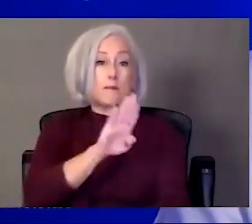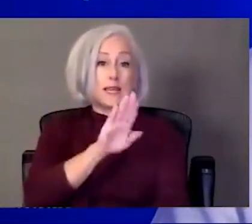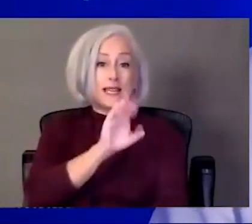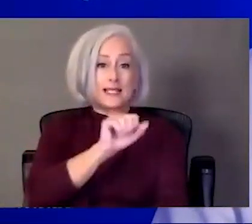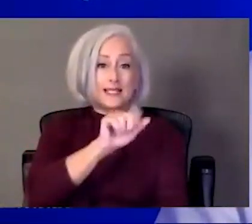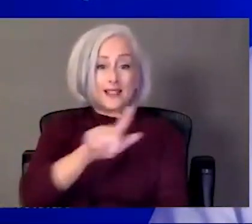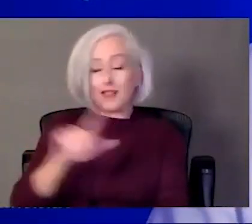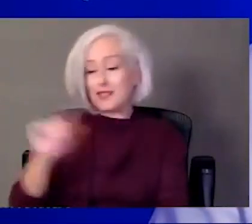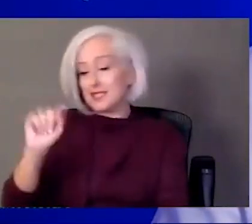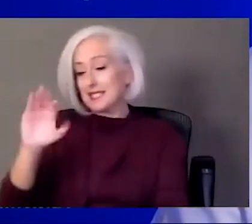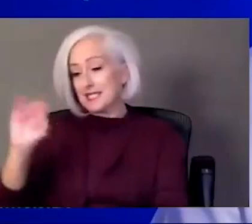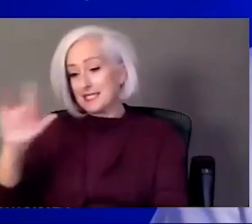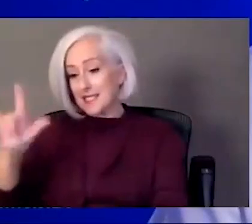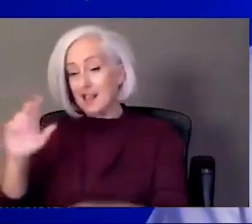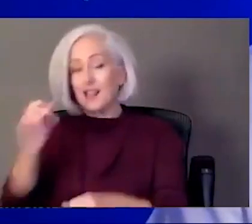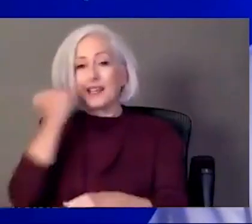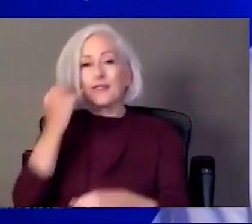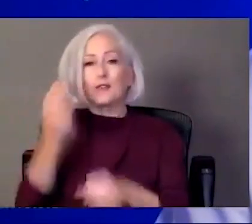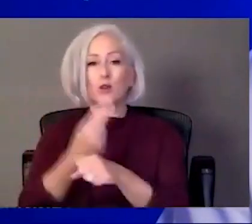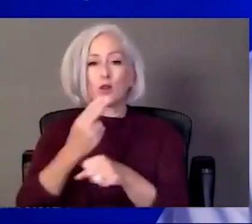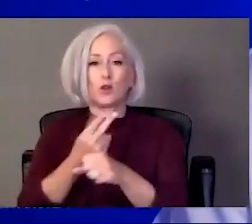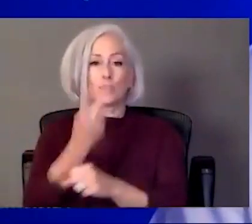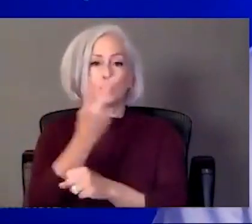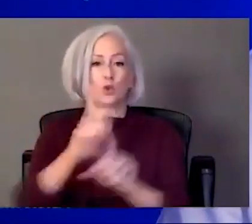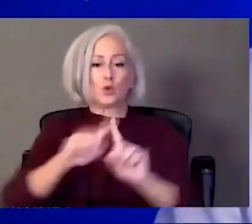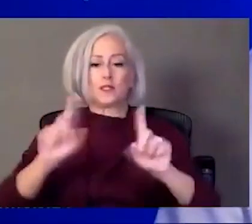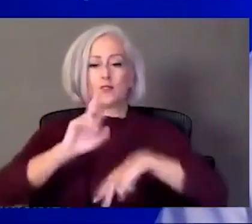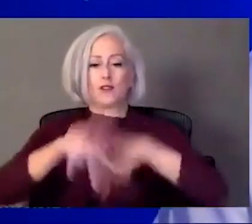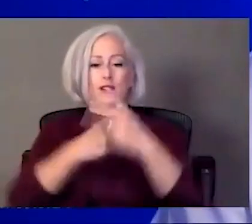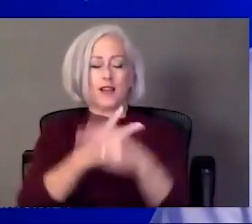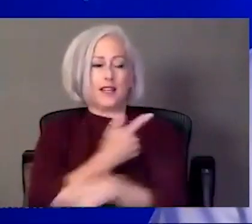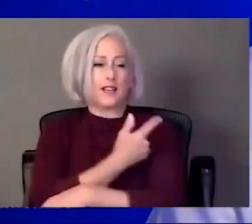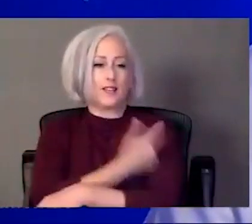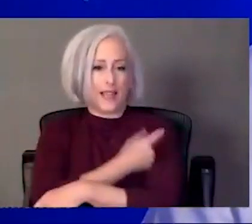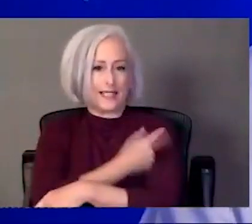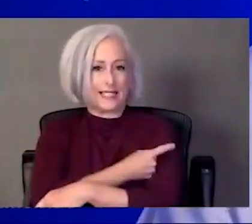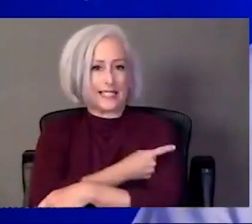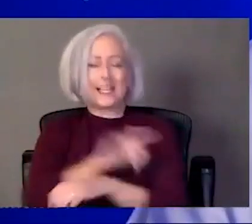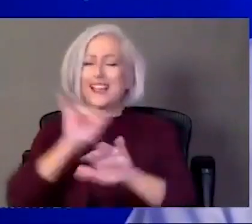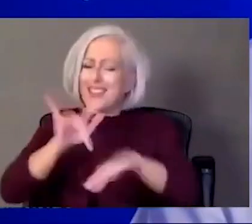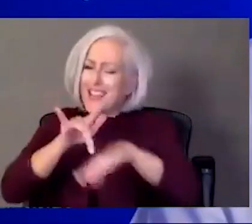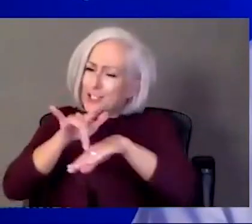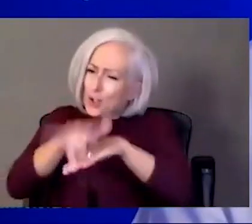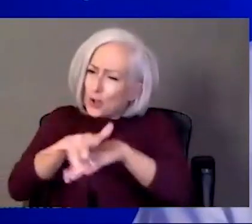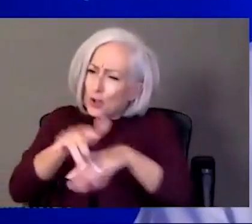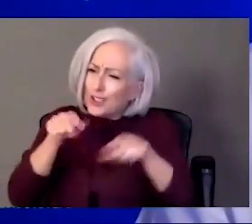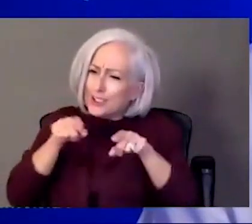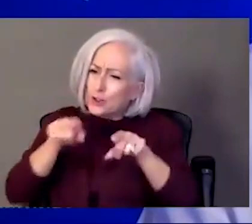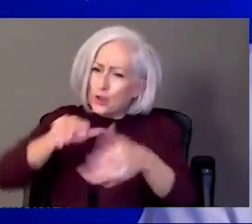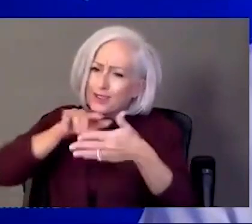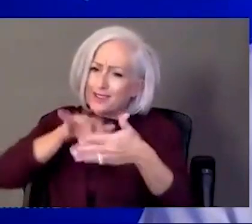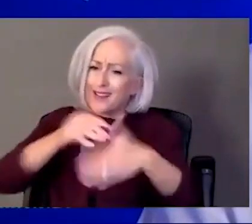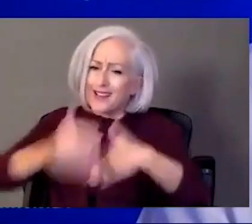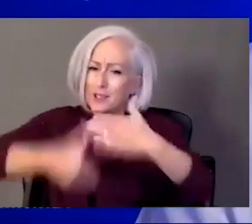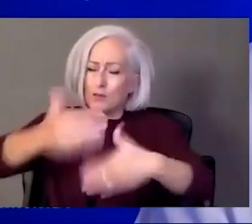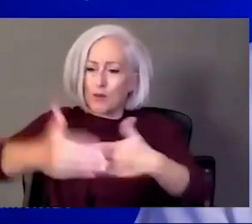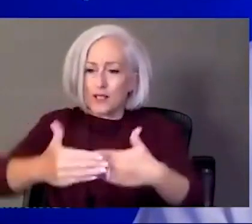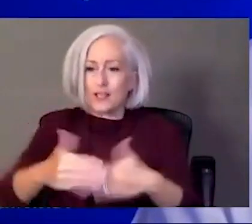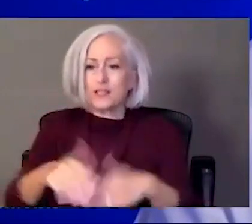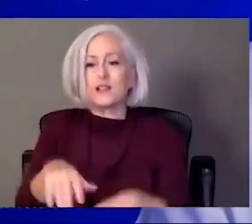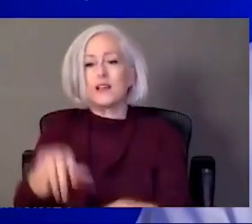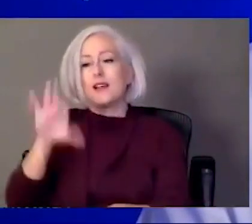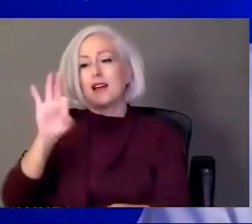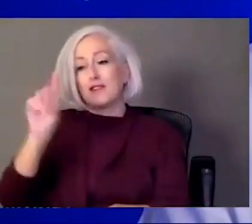that mixed dosing. It is very early studies, so again, that's why the guidance isn't there. We know that the FDA is looking at it. We know that the